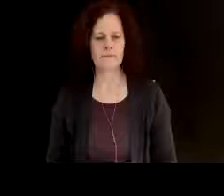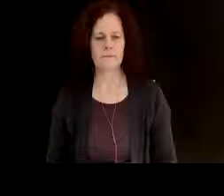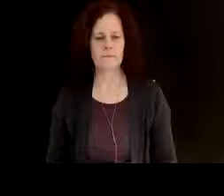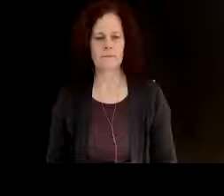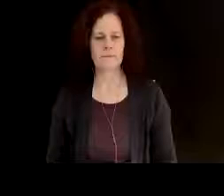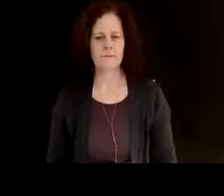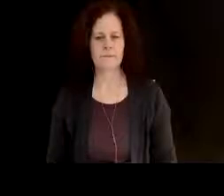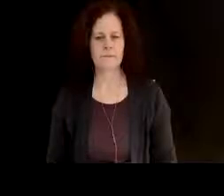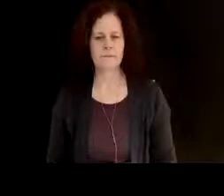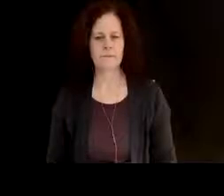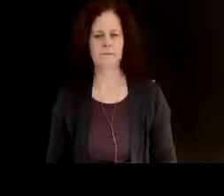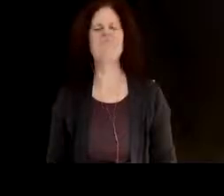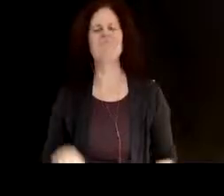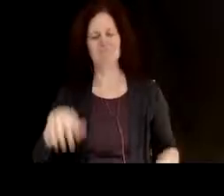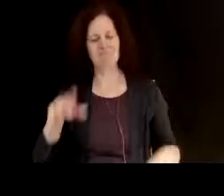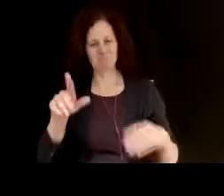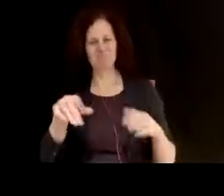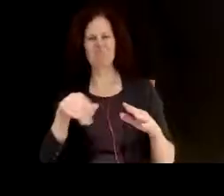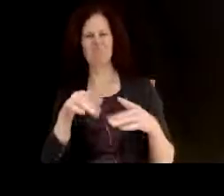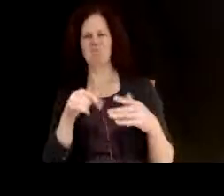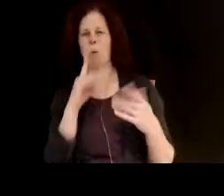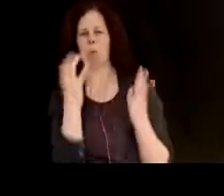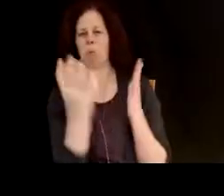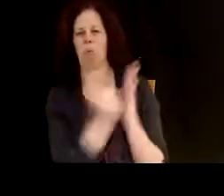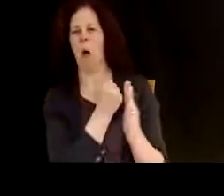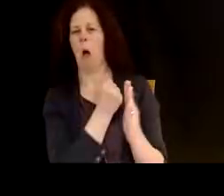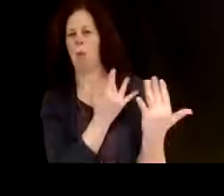I'll just, say while we're getting the technical parts of this going that,